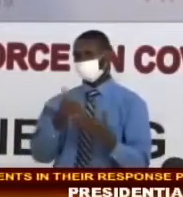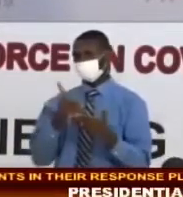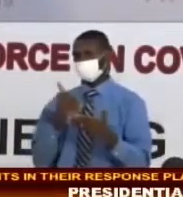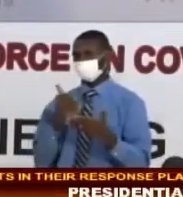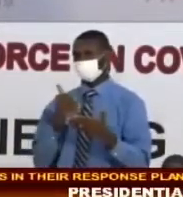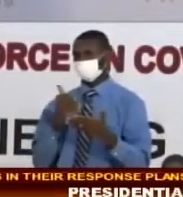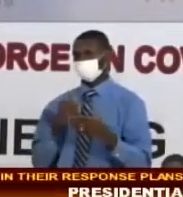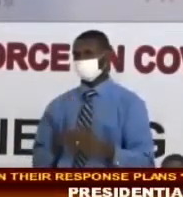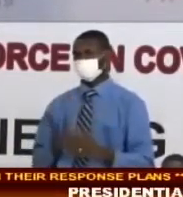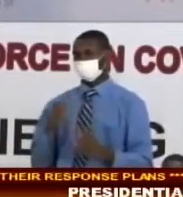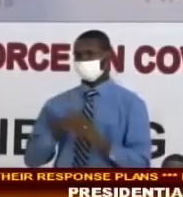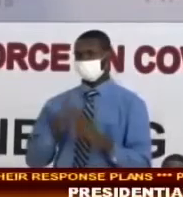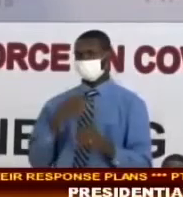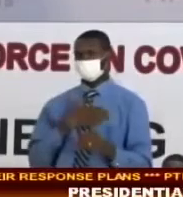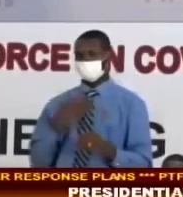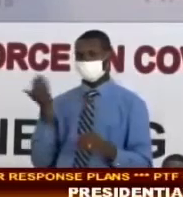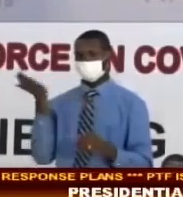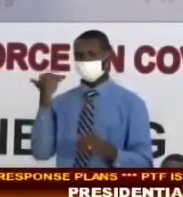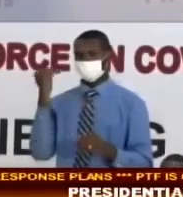report,